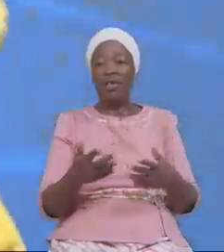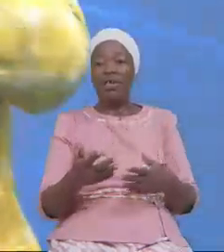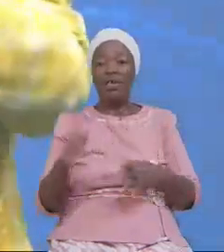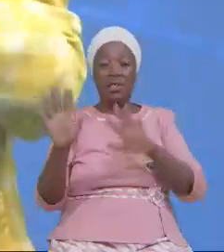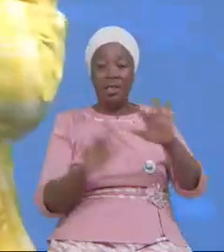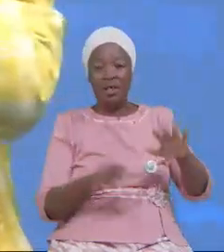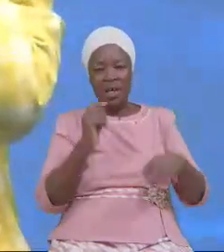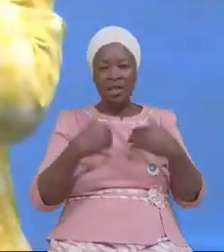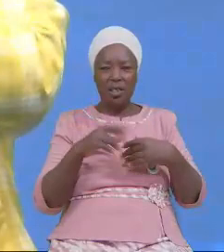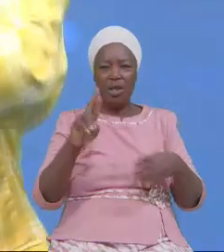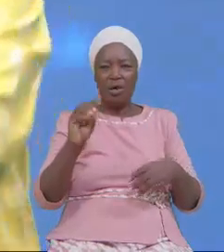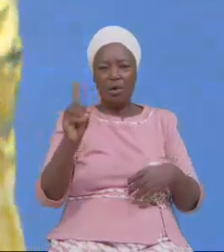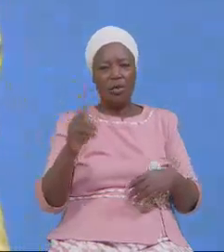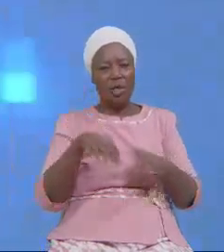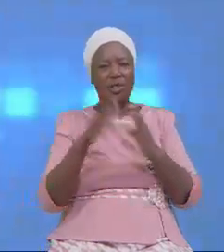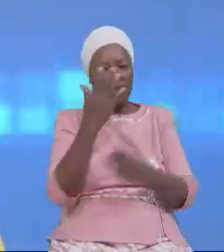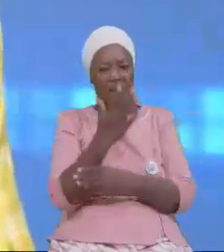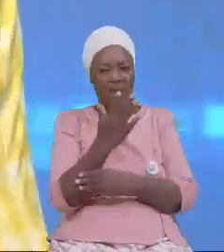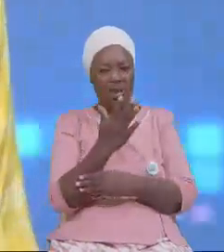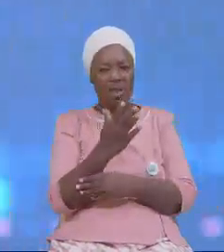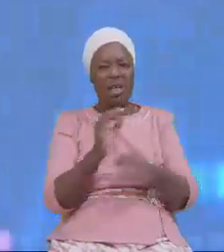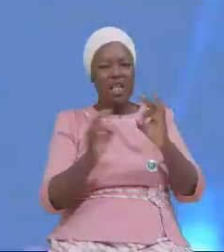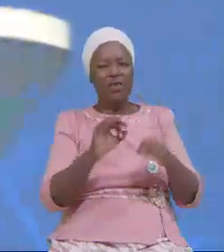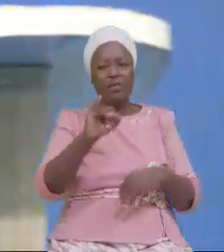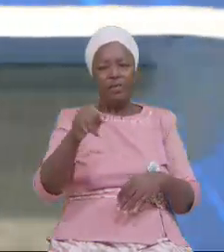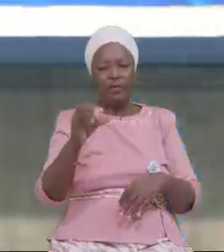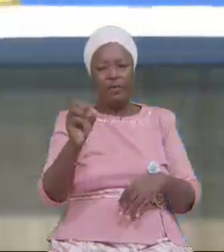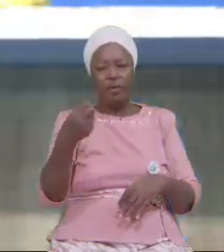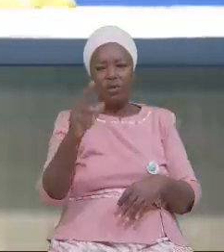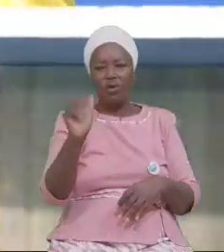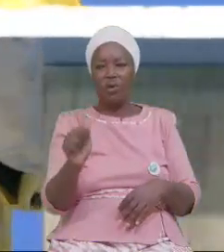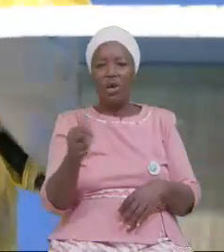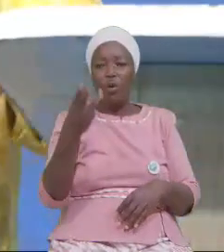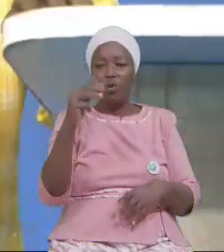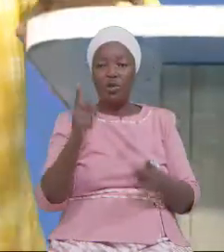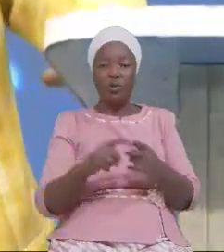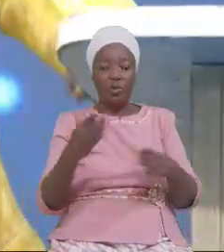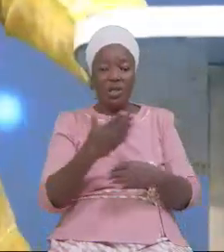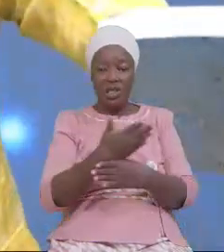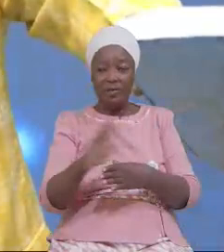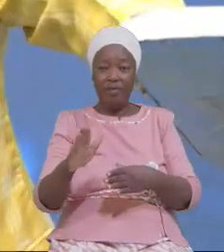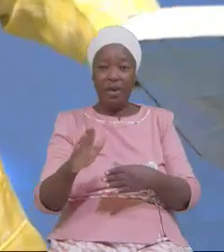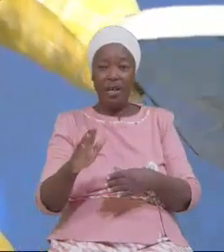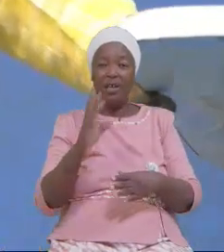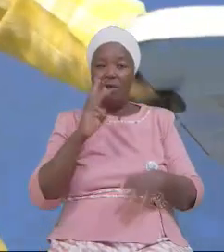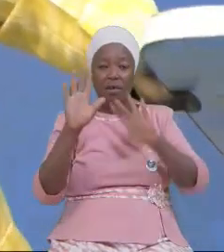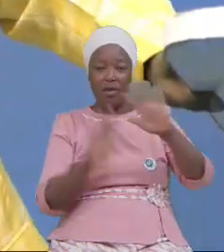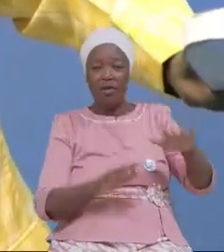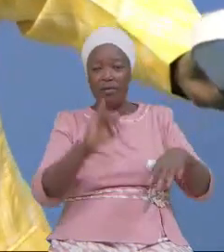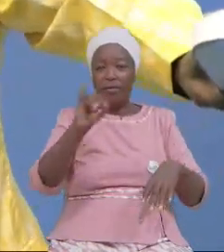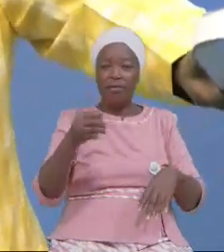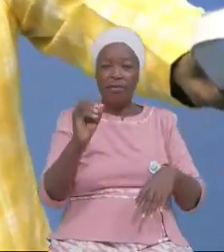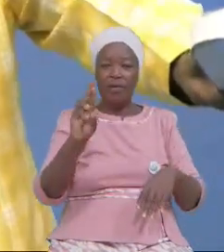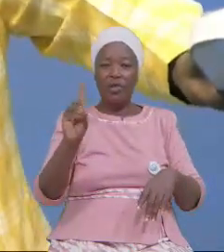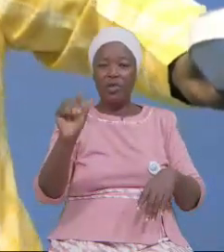If Joshua was to divide River Jordan, they have to have the priest